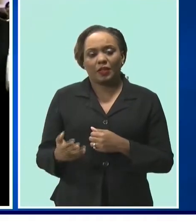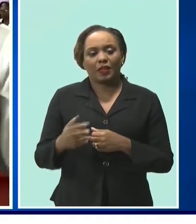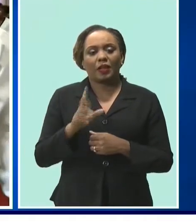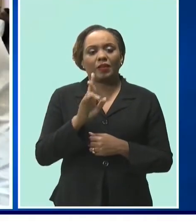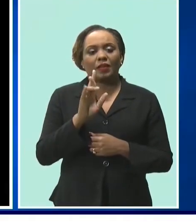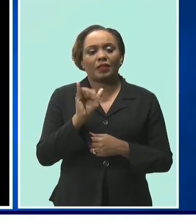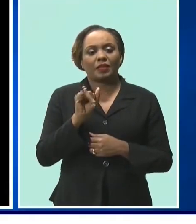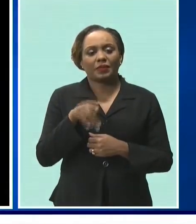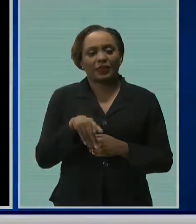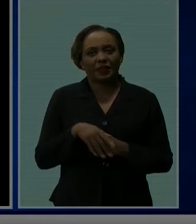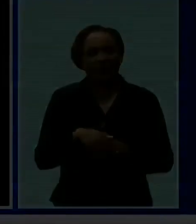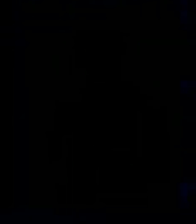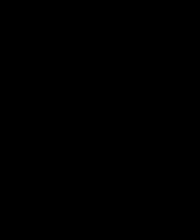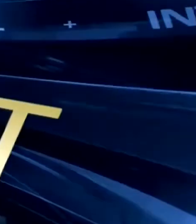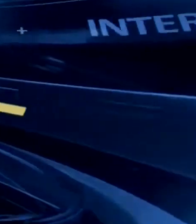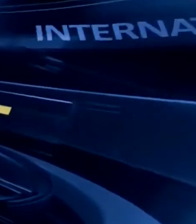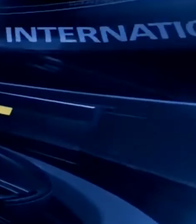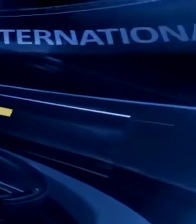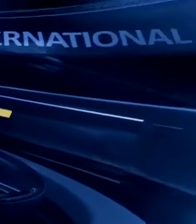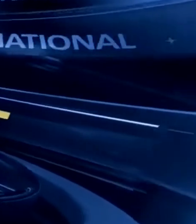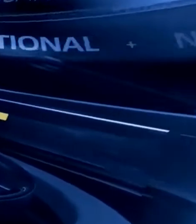in peace.